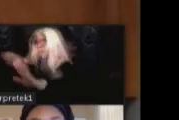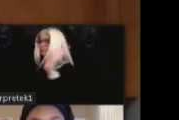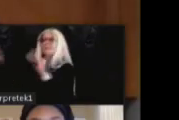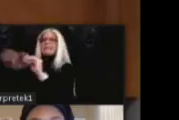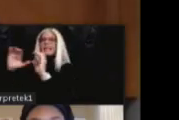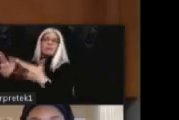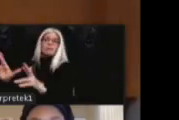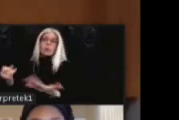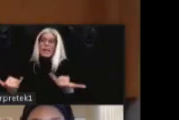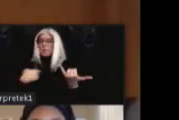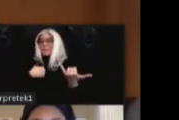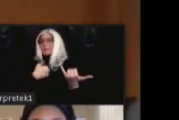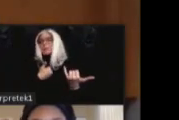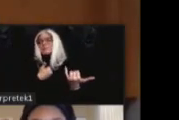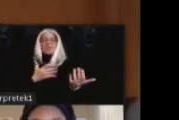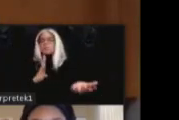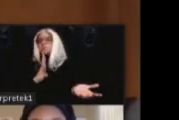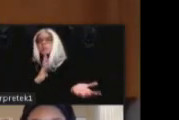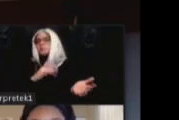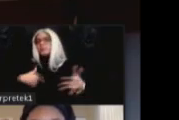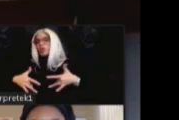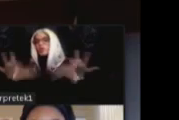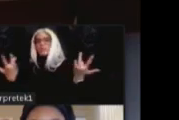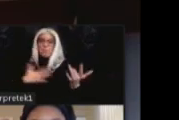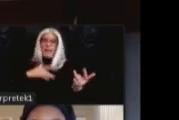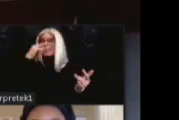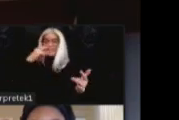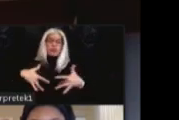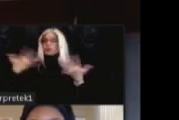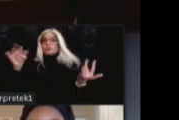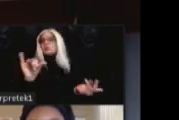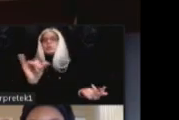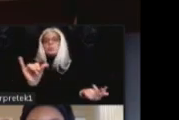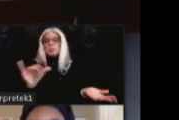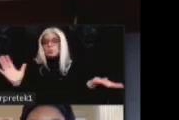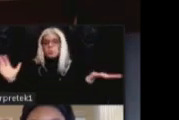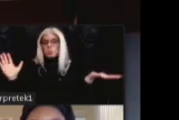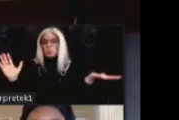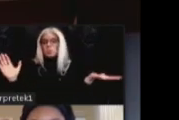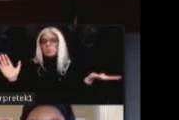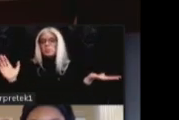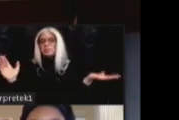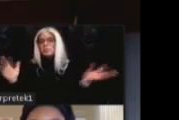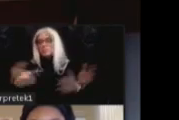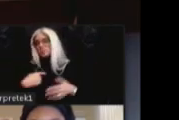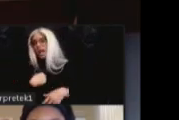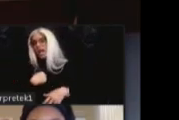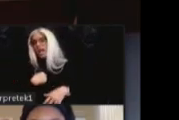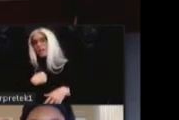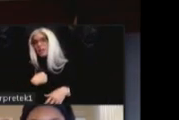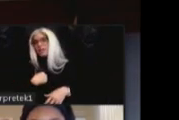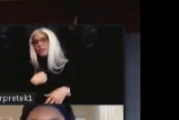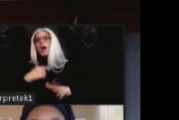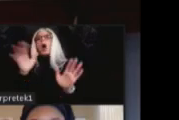about that. I don't know if my kids are excited about that, but that's okay. I'm supposed to be the bad guy in the family. Commissioner